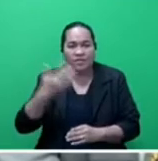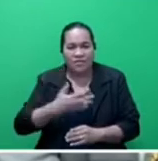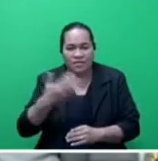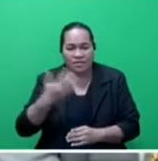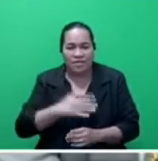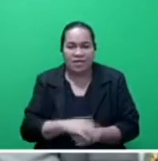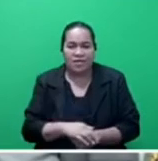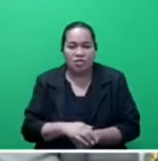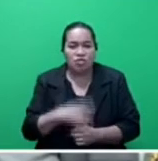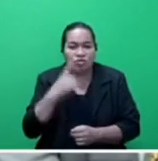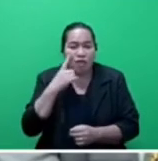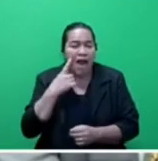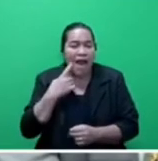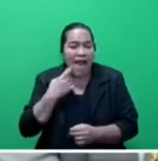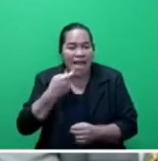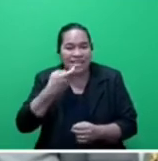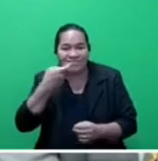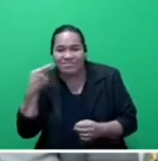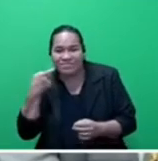companies